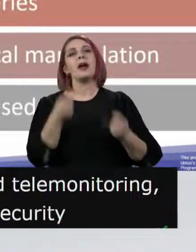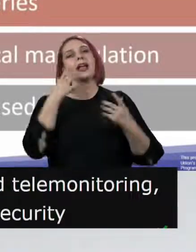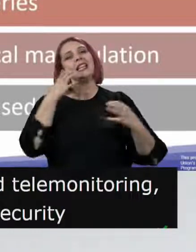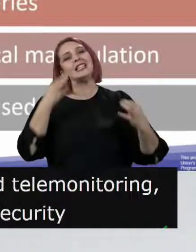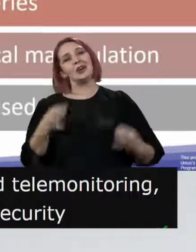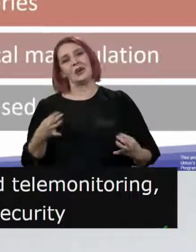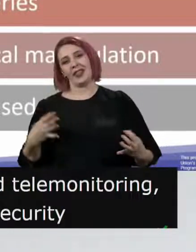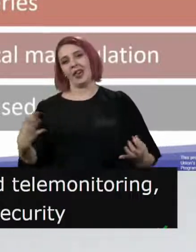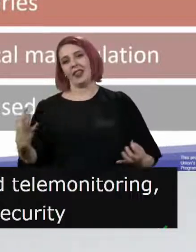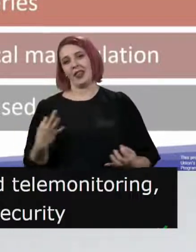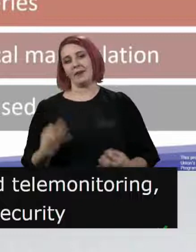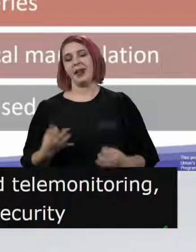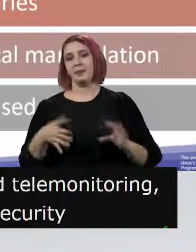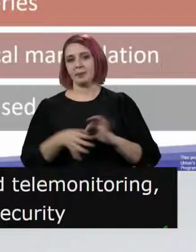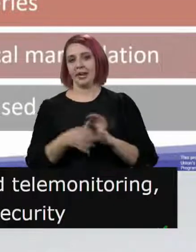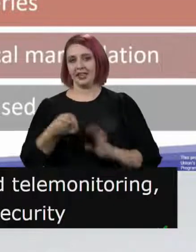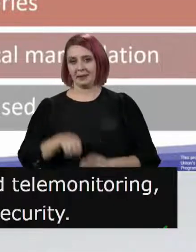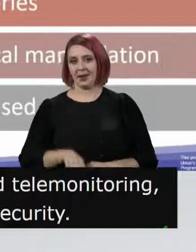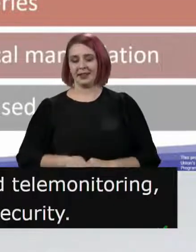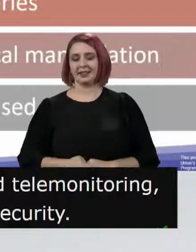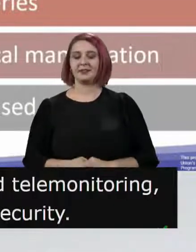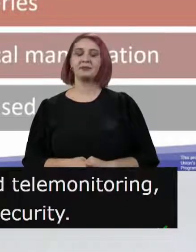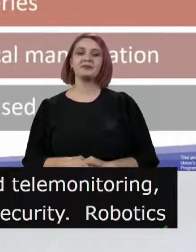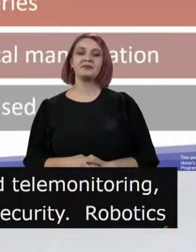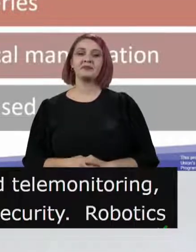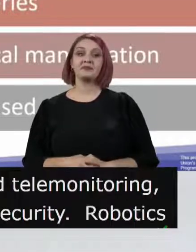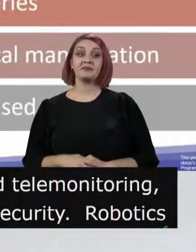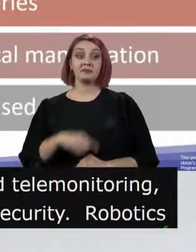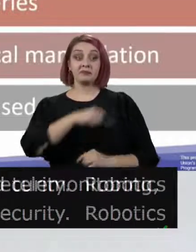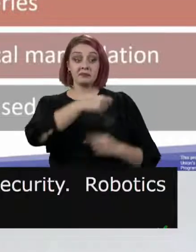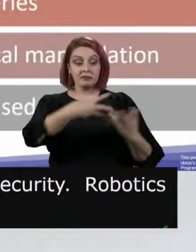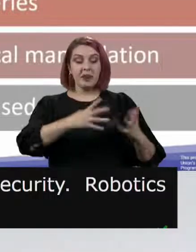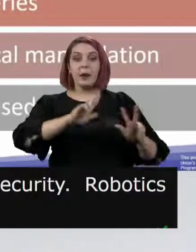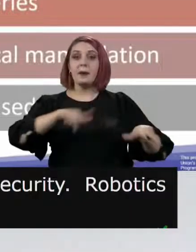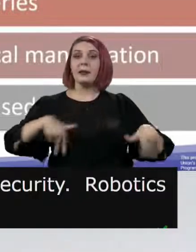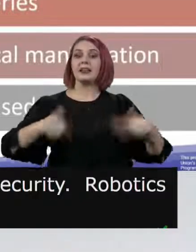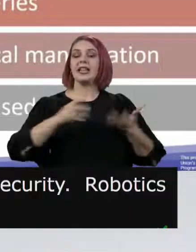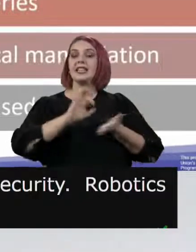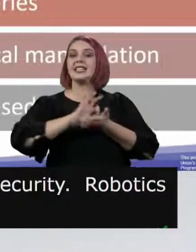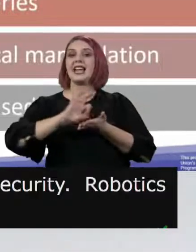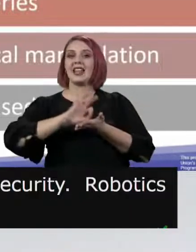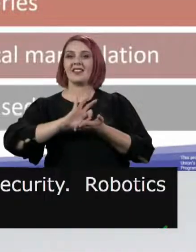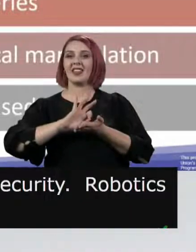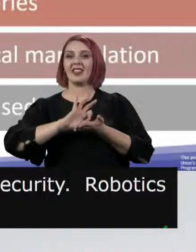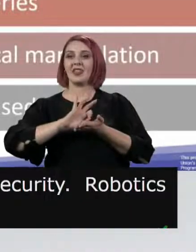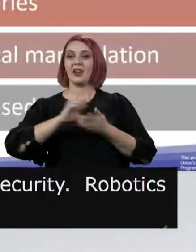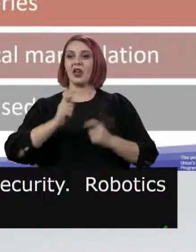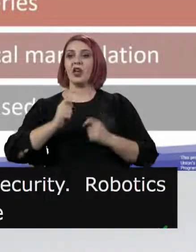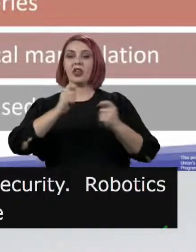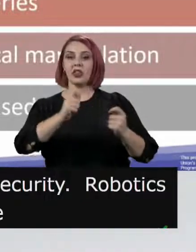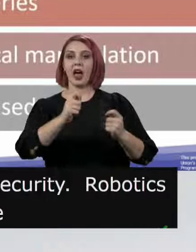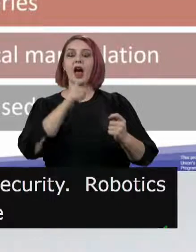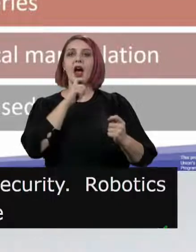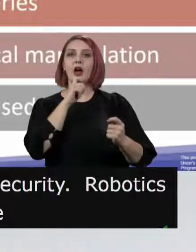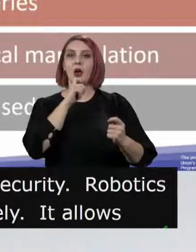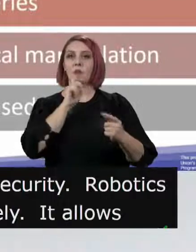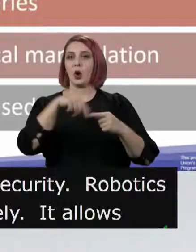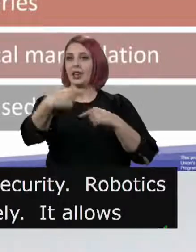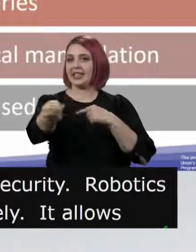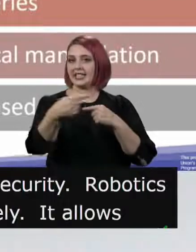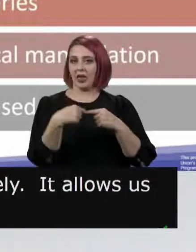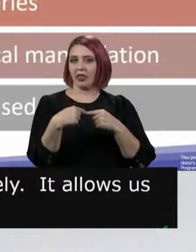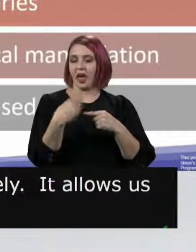Robotics and drones allows services to be delivered remotely. It allows us to take part in things without